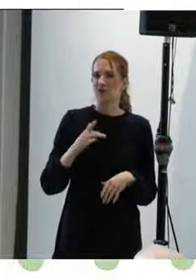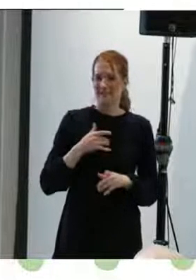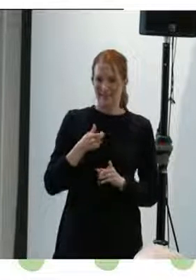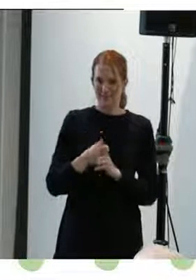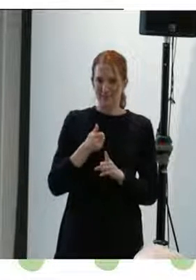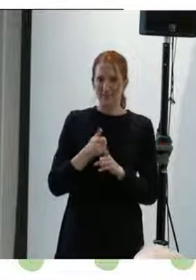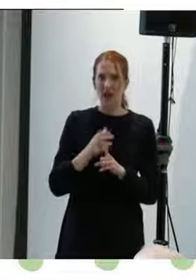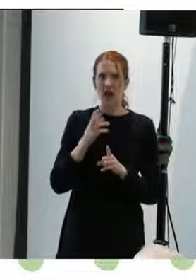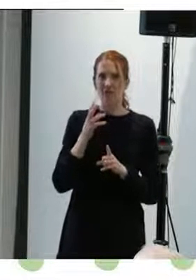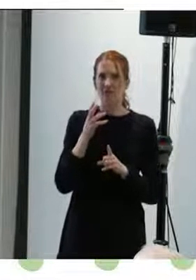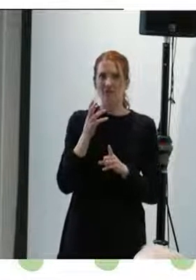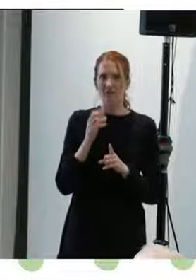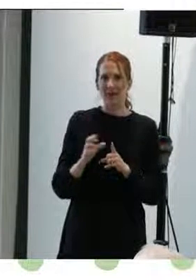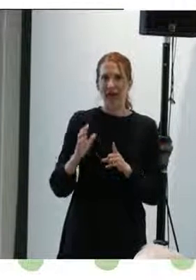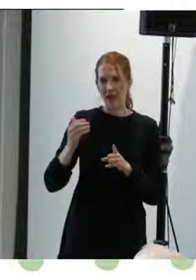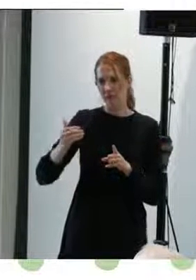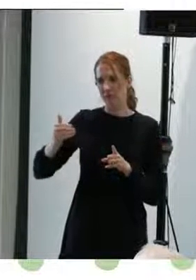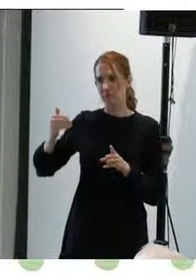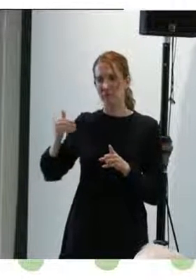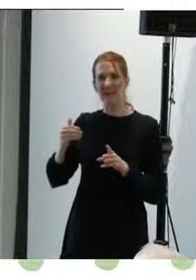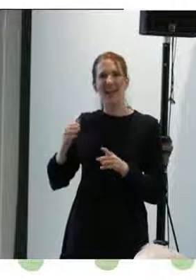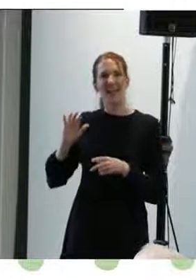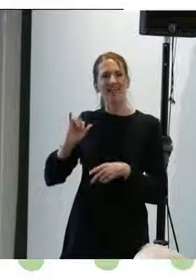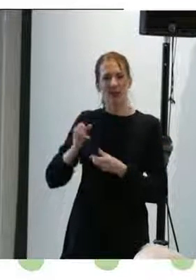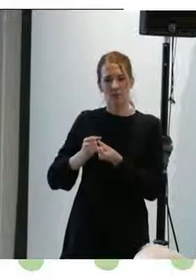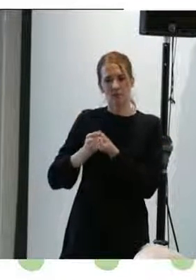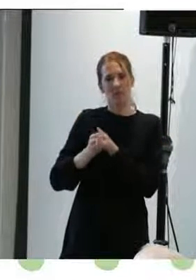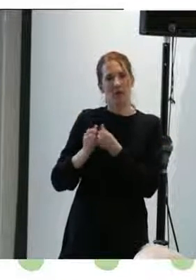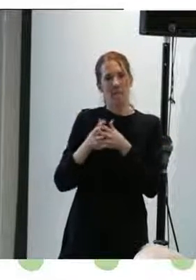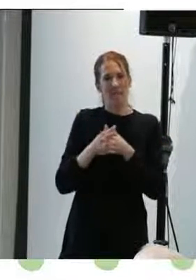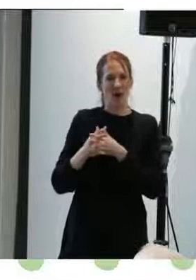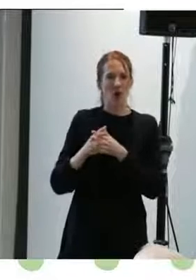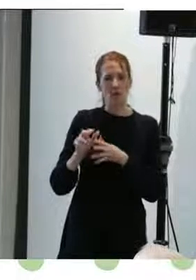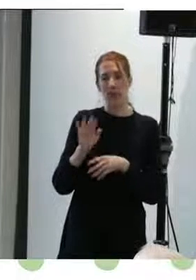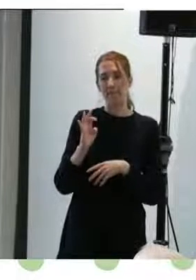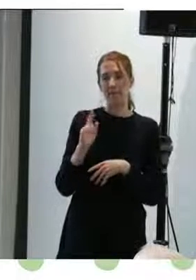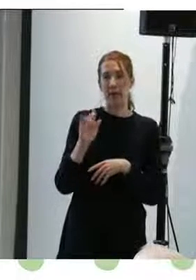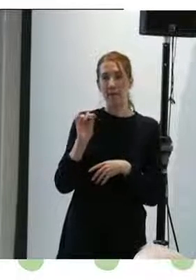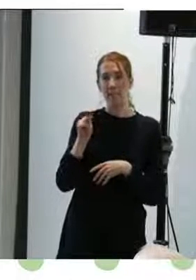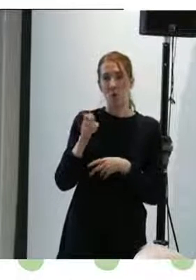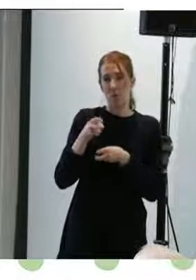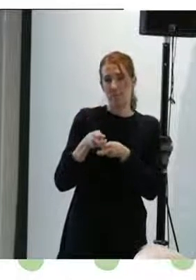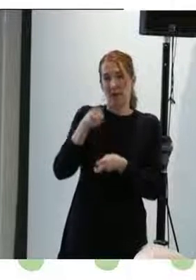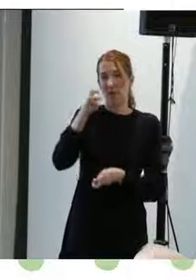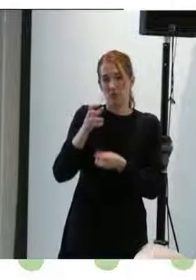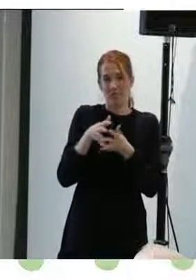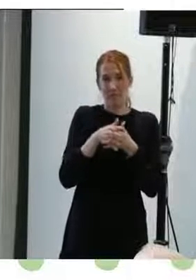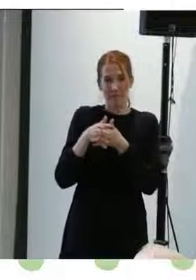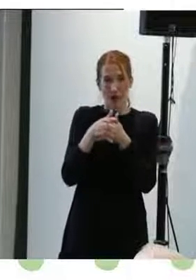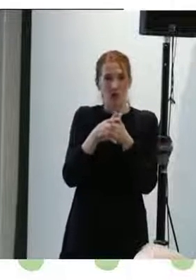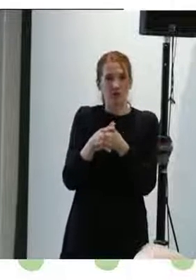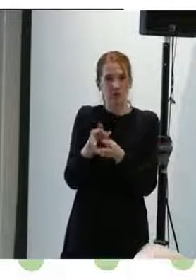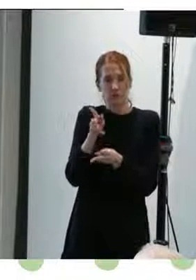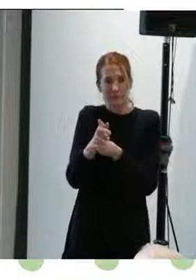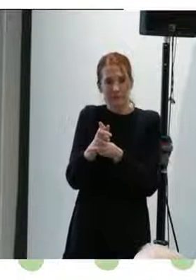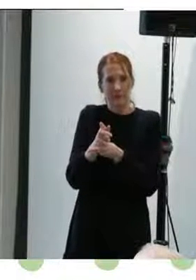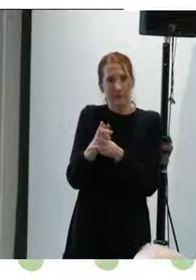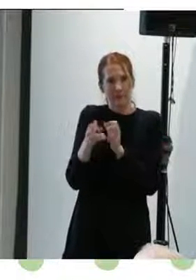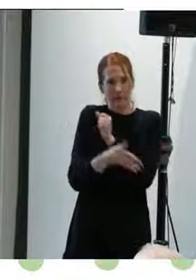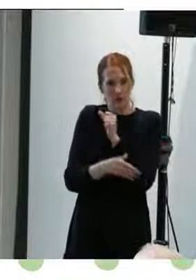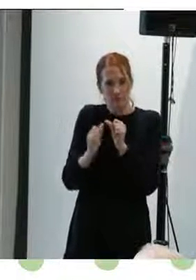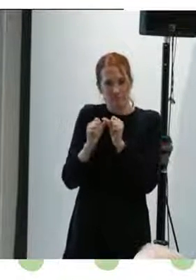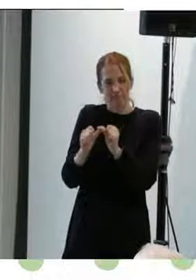America, fighting to preserve their country. And when I ask him about the American dream, He says, I think it's dying. I really